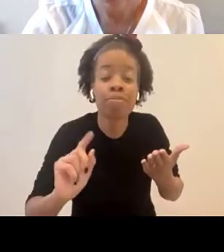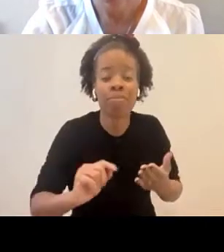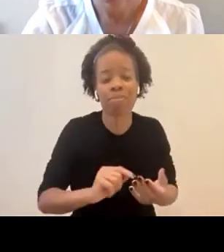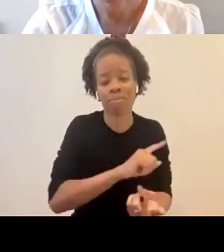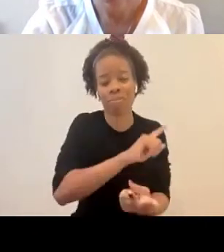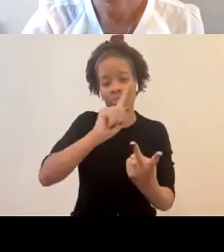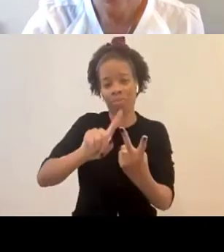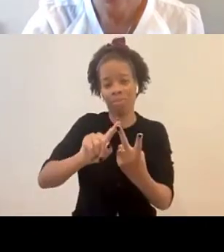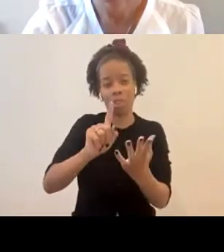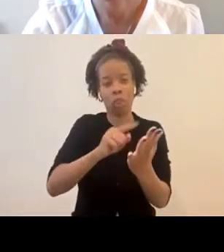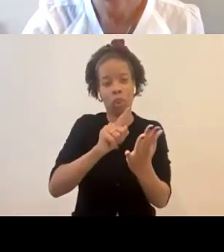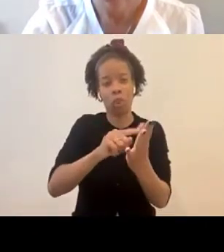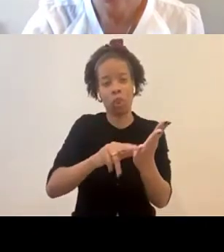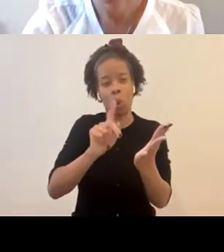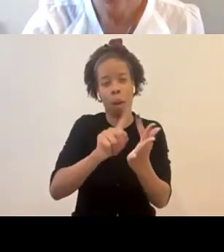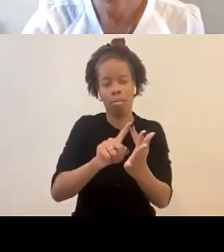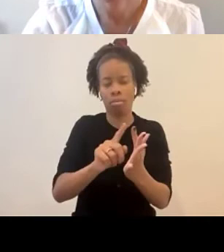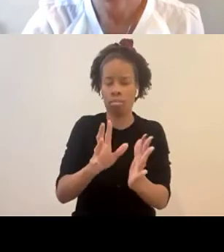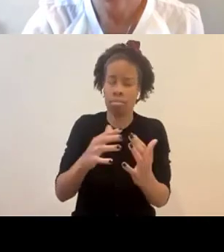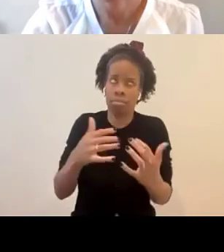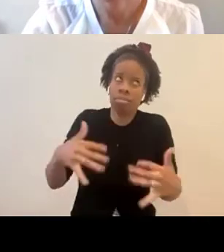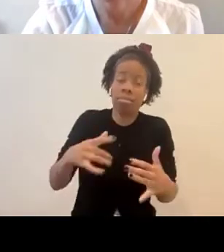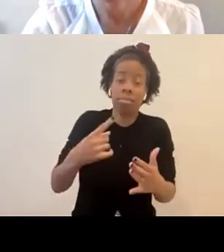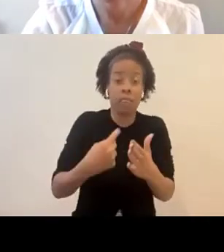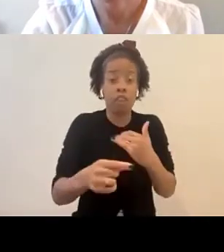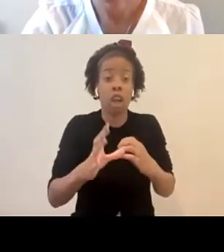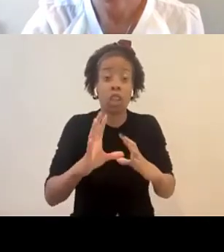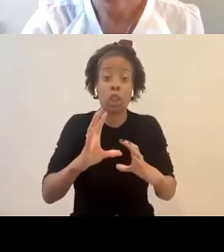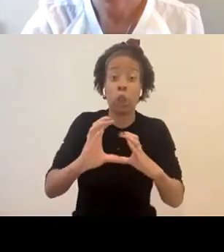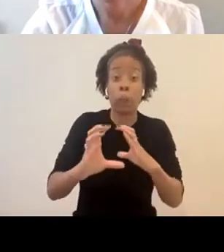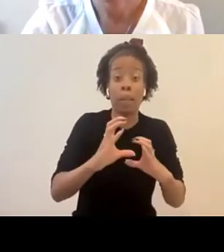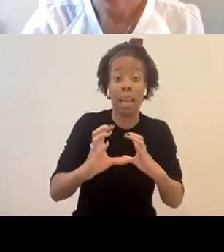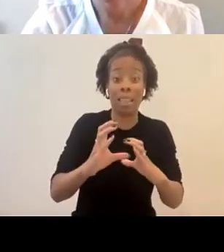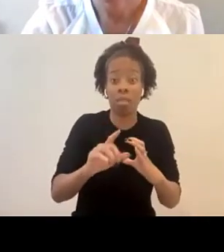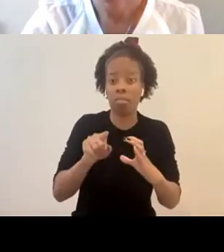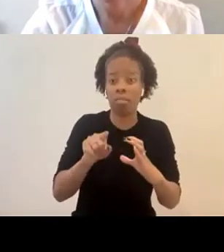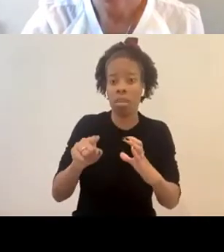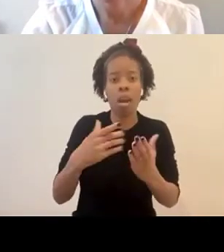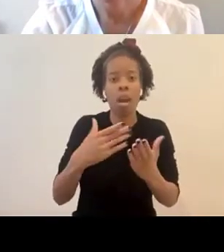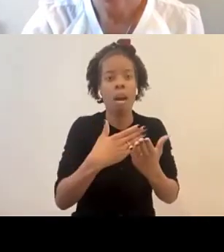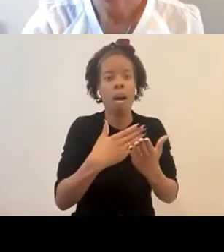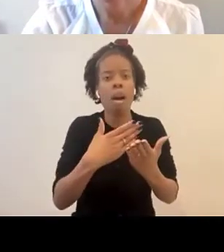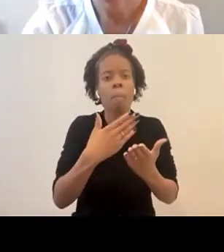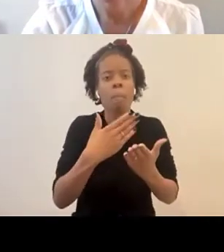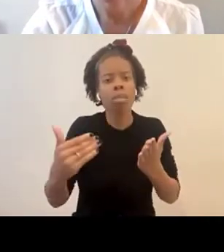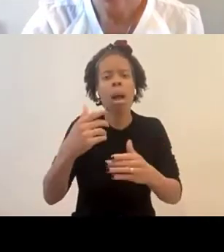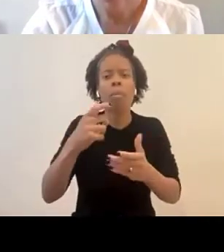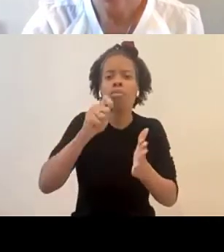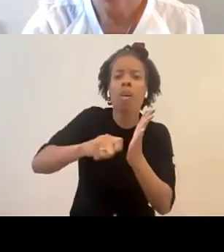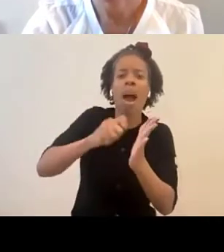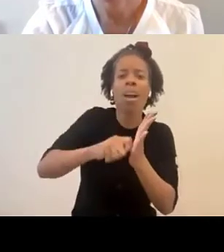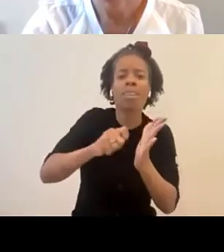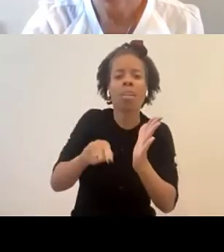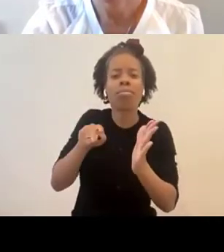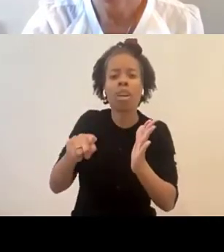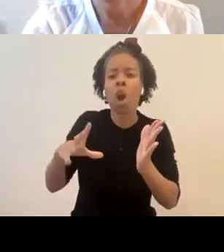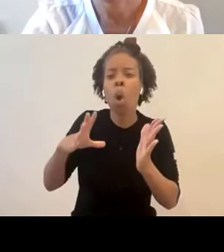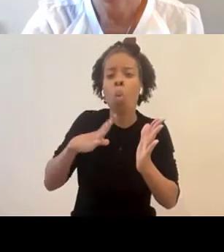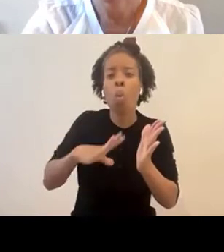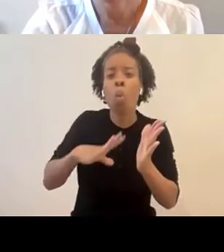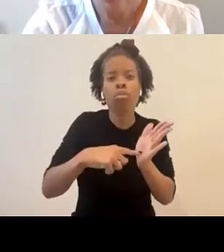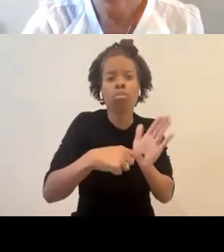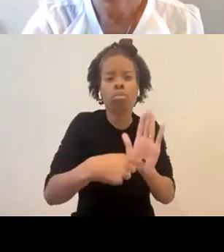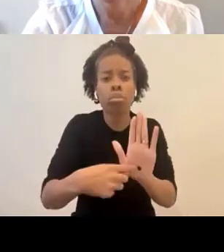Okitoi. She is a freelance communicator and a part-time writer interested in telling the stories of women of color